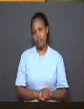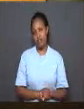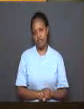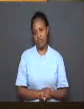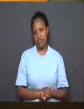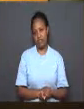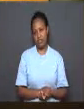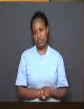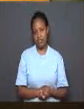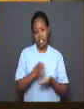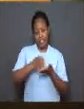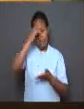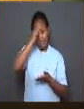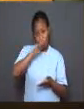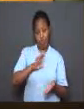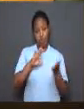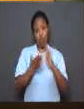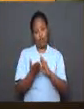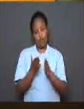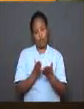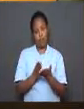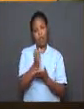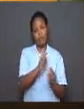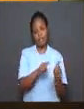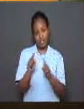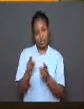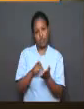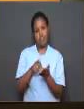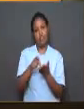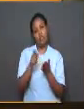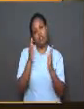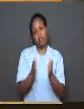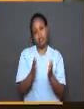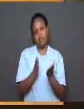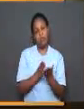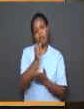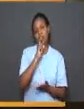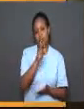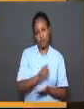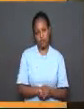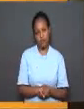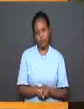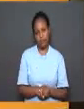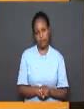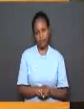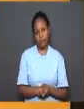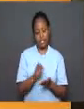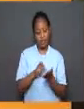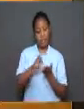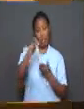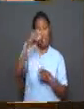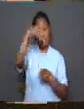The freedom to become educated is a democratic right as well. In